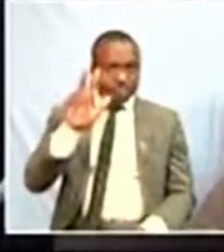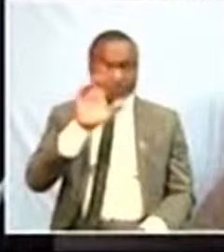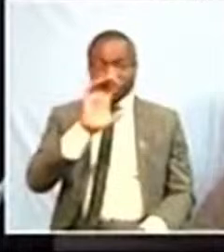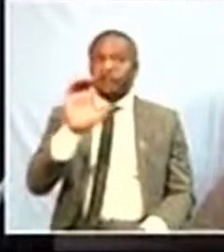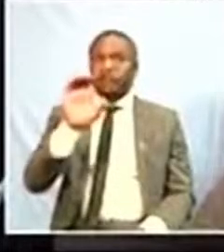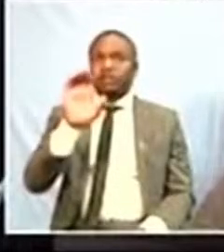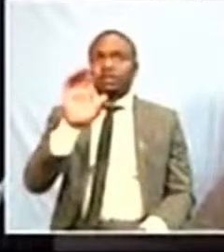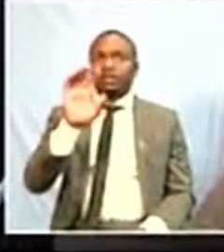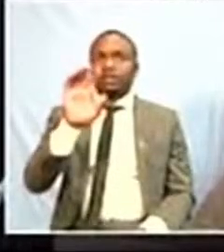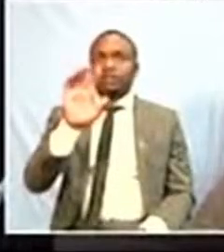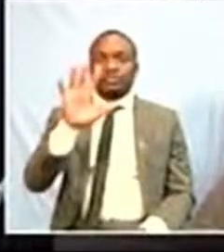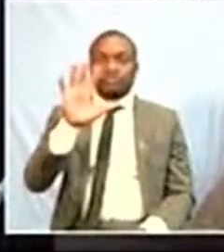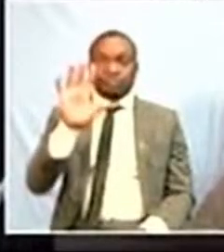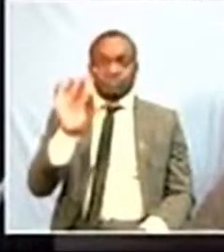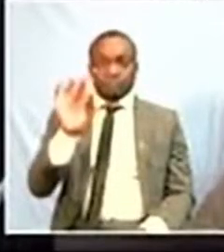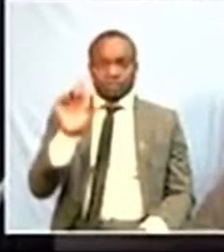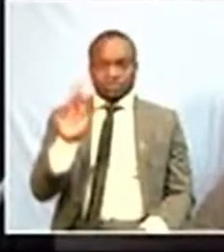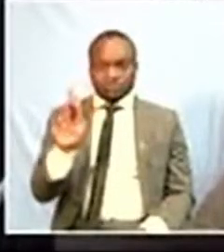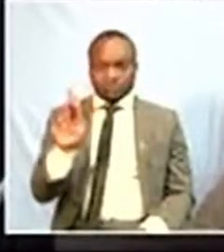135,358 kwacha.